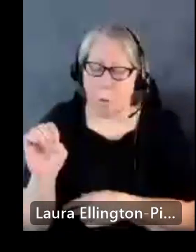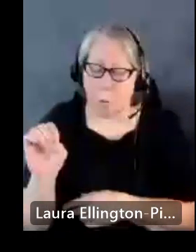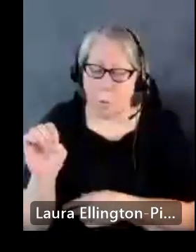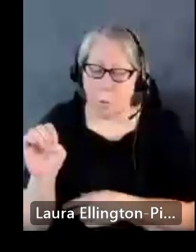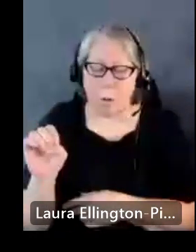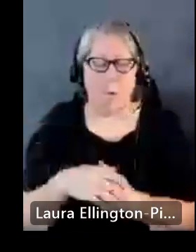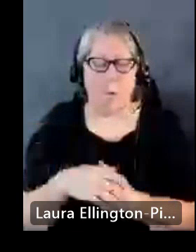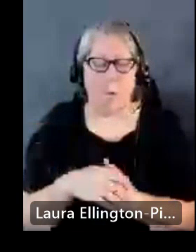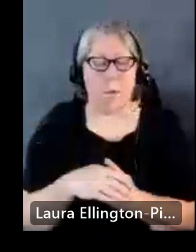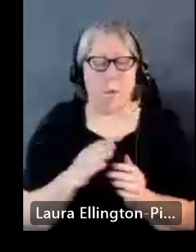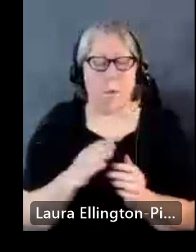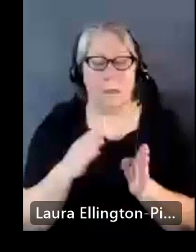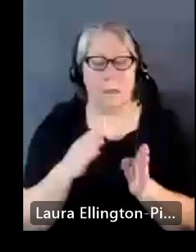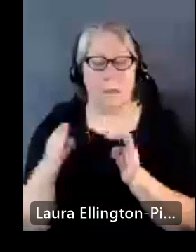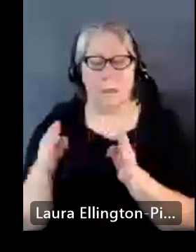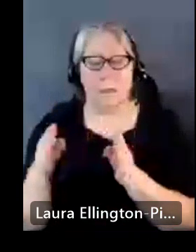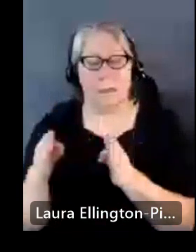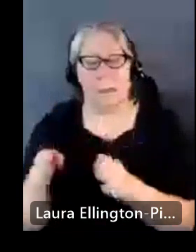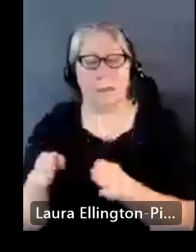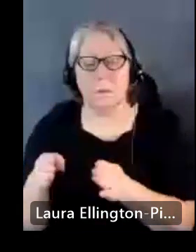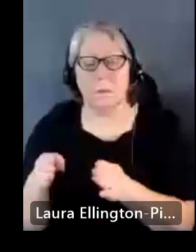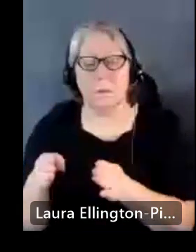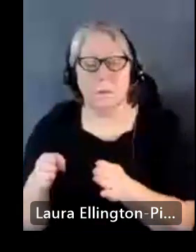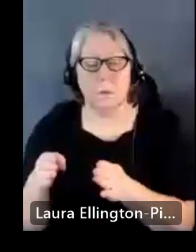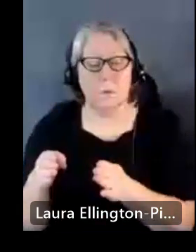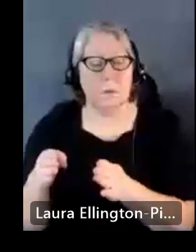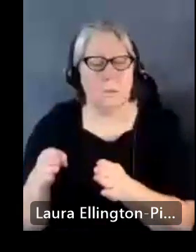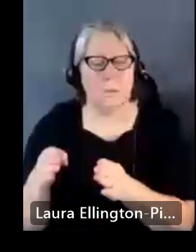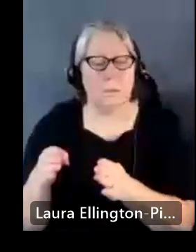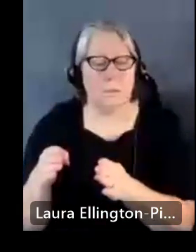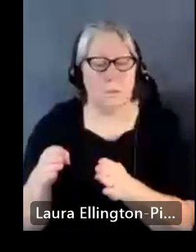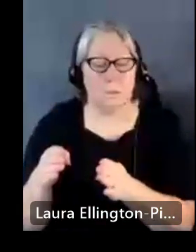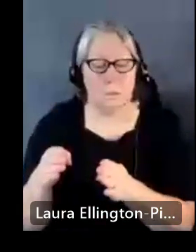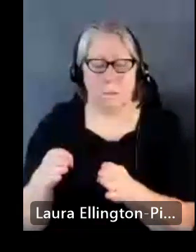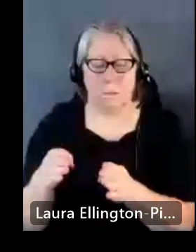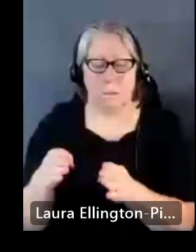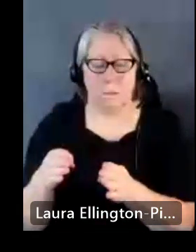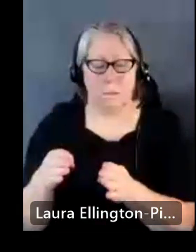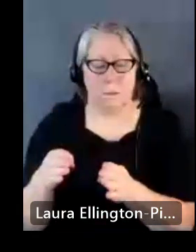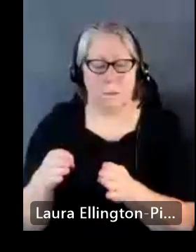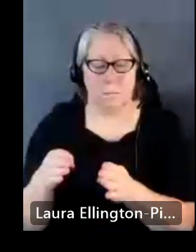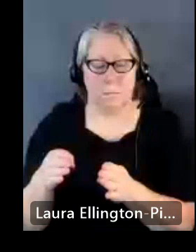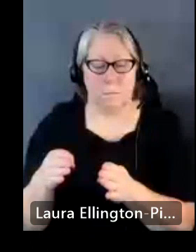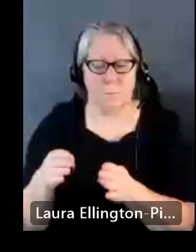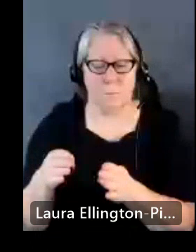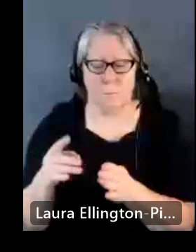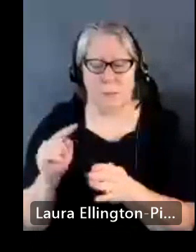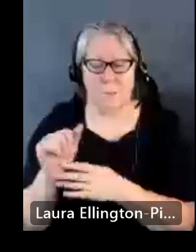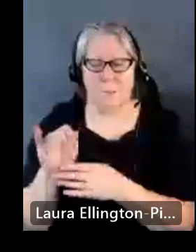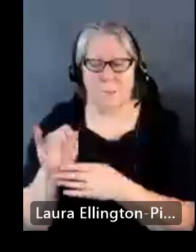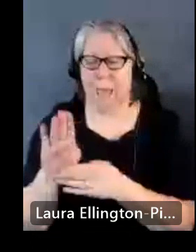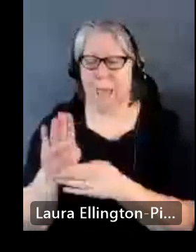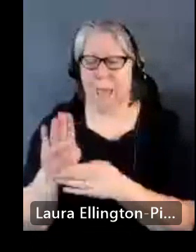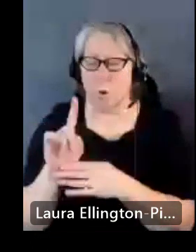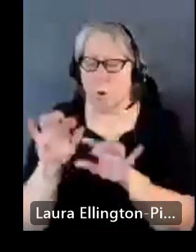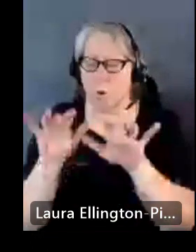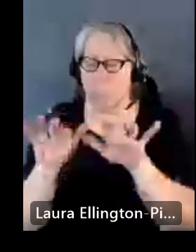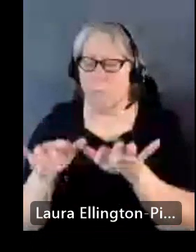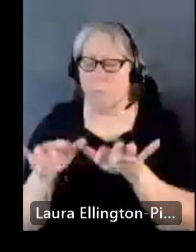in all of the information. So like if you're doing your expenditure budget, it'll have the fund, the account, the